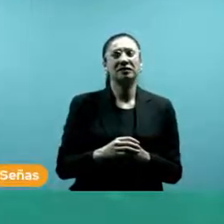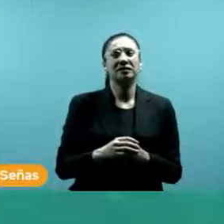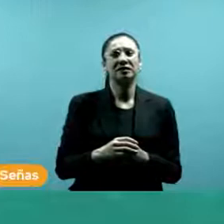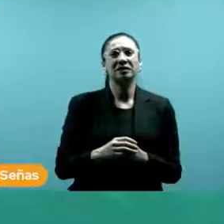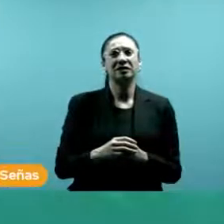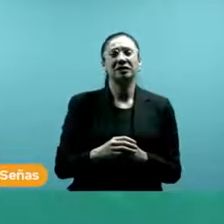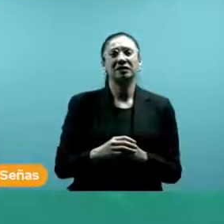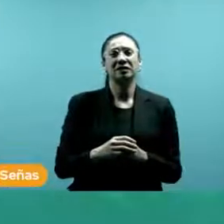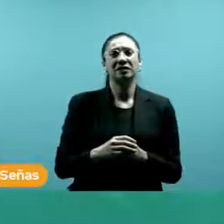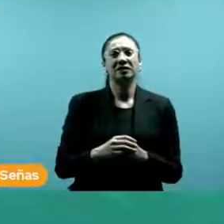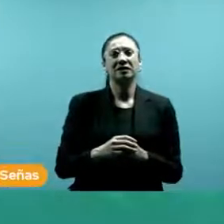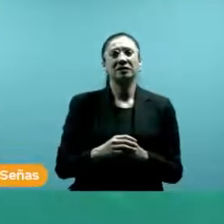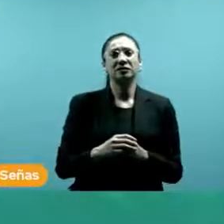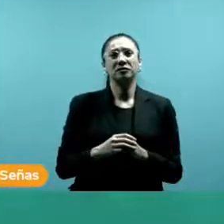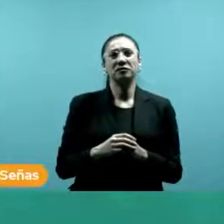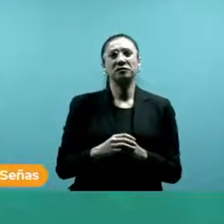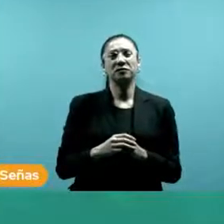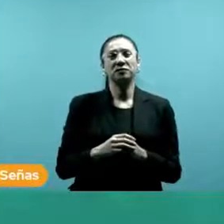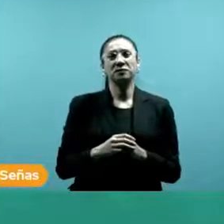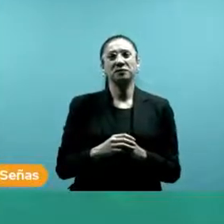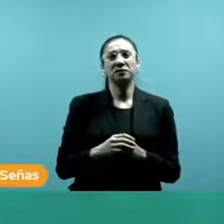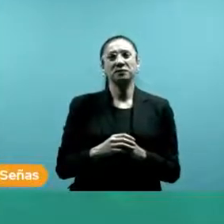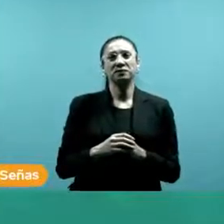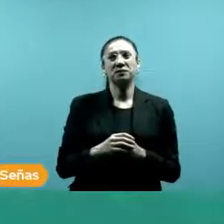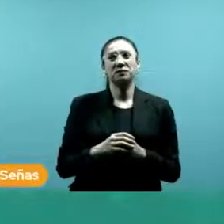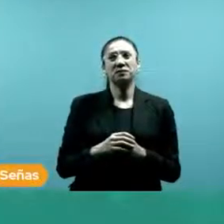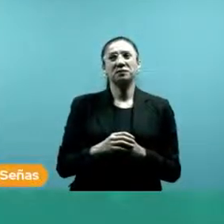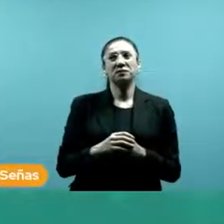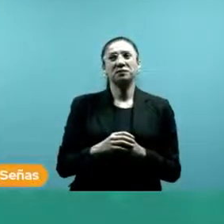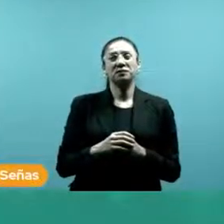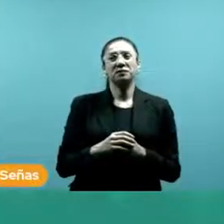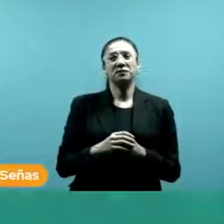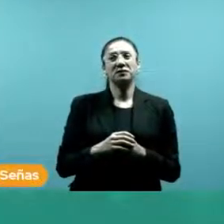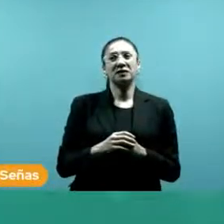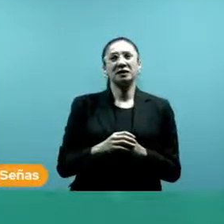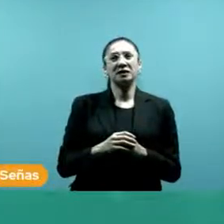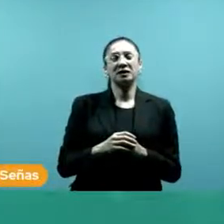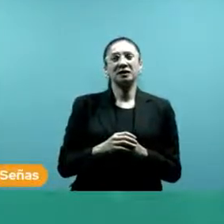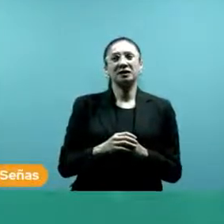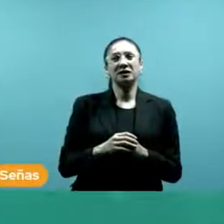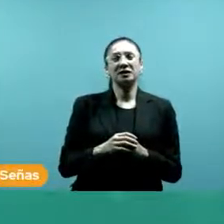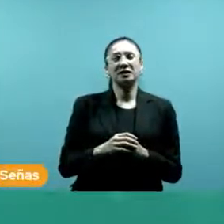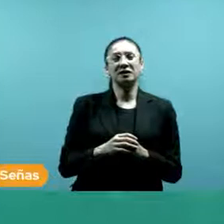1944, where you can see the same people organizing mass ahora, murder.